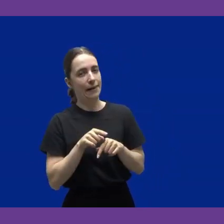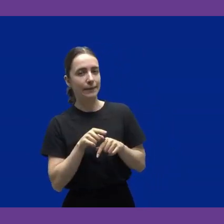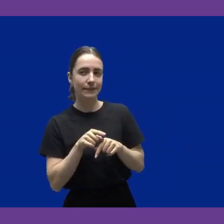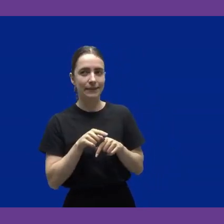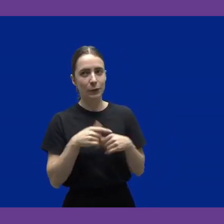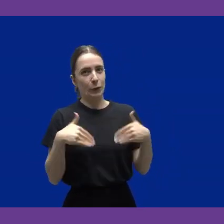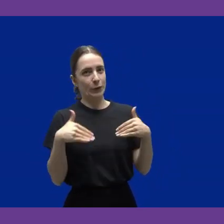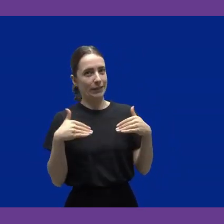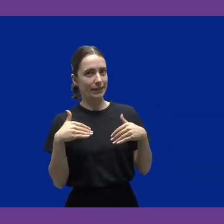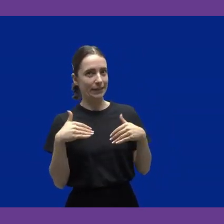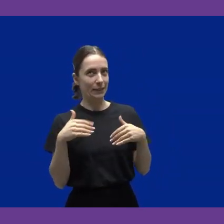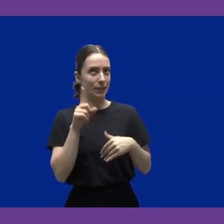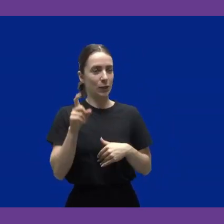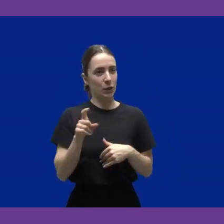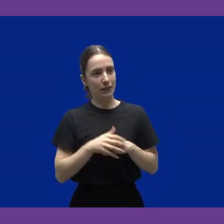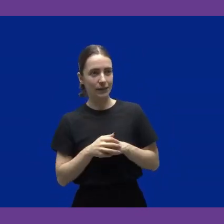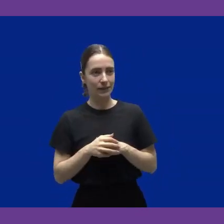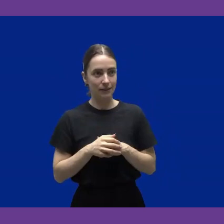The answer is no,